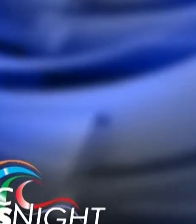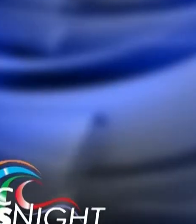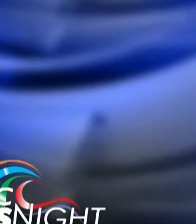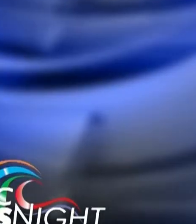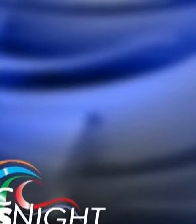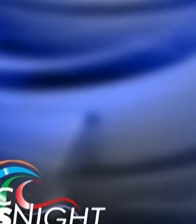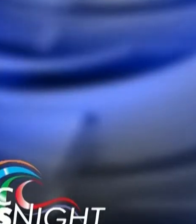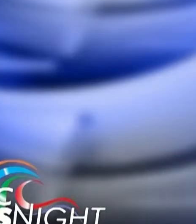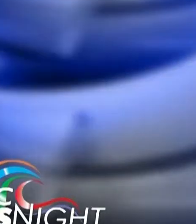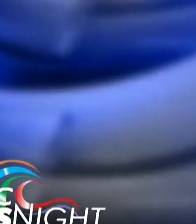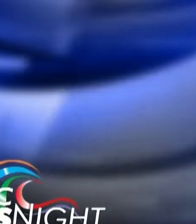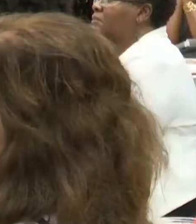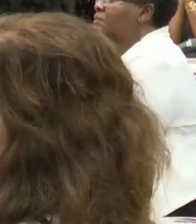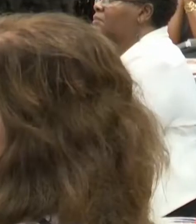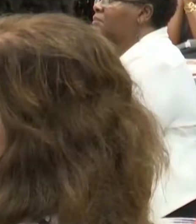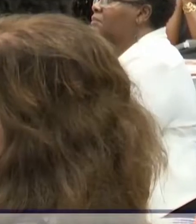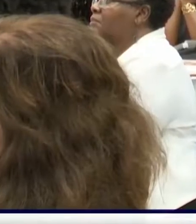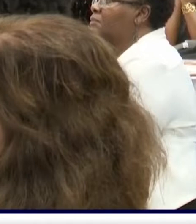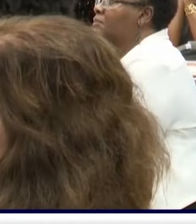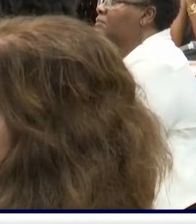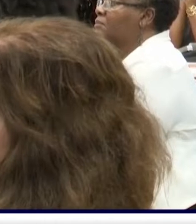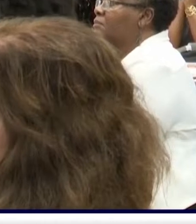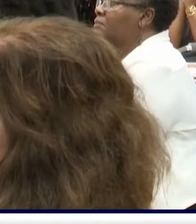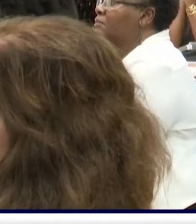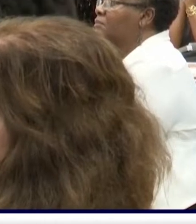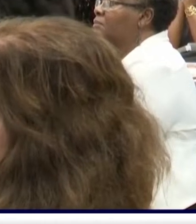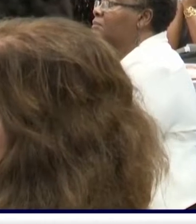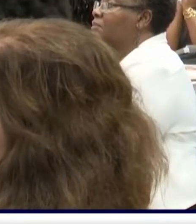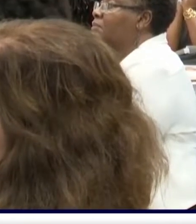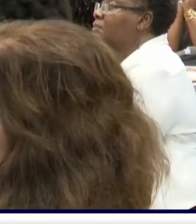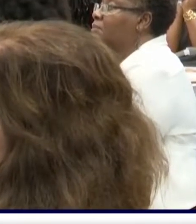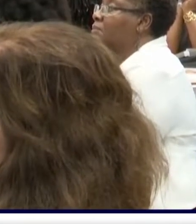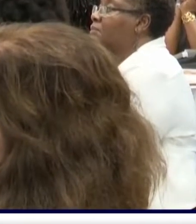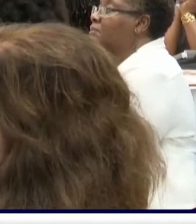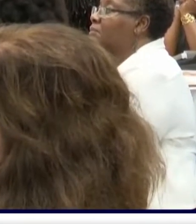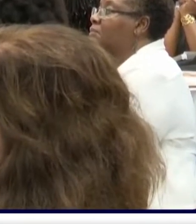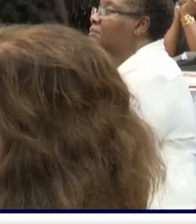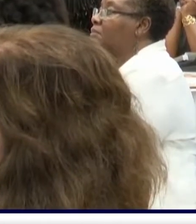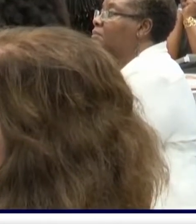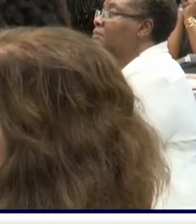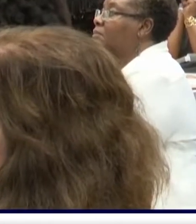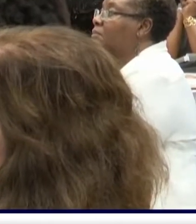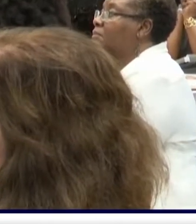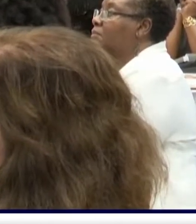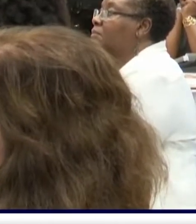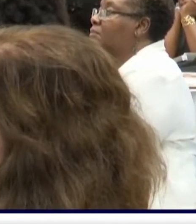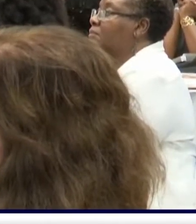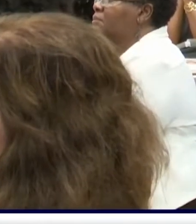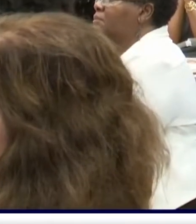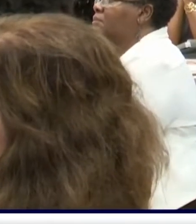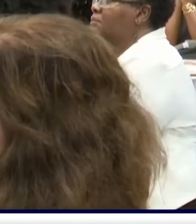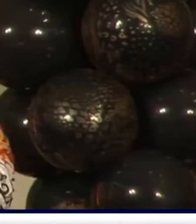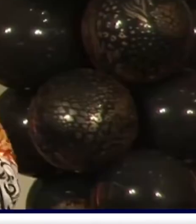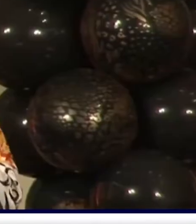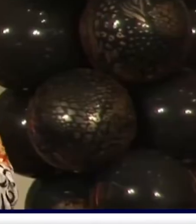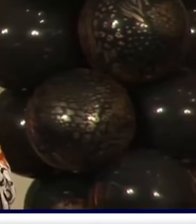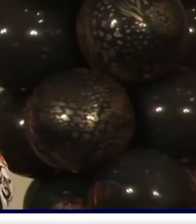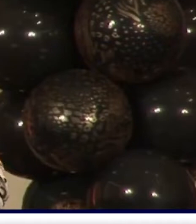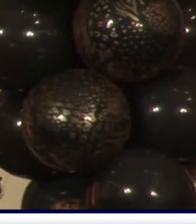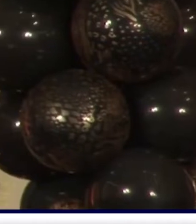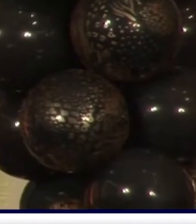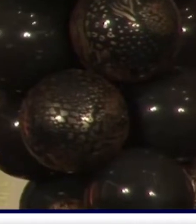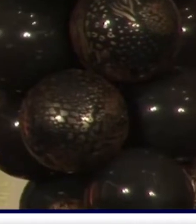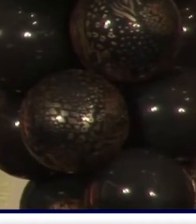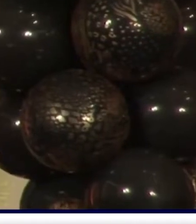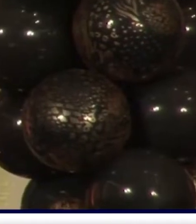Making headlines tonight, businesses told to be prepared for what the Prime Minister has called the season to build. The need for continuous health